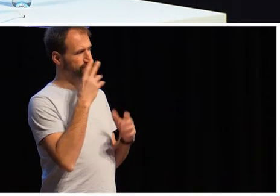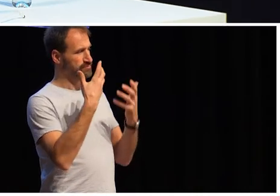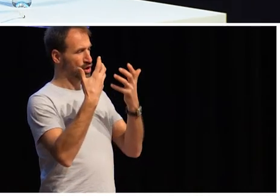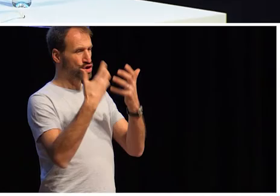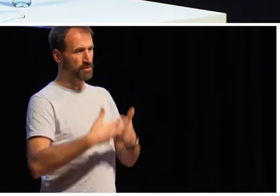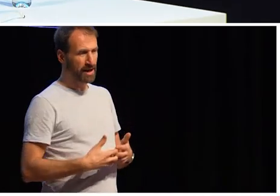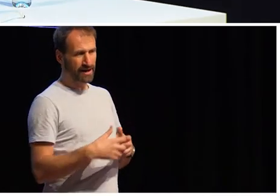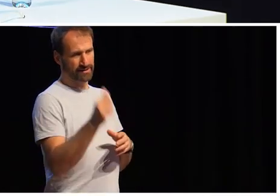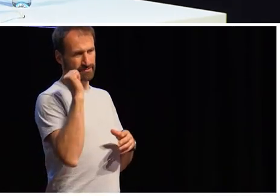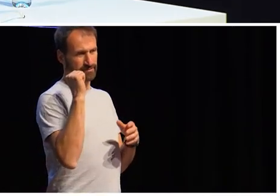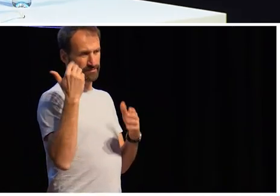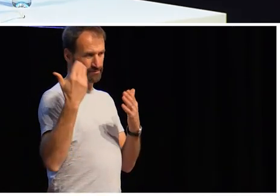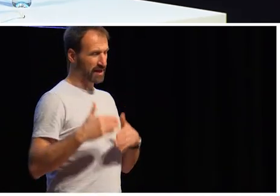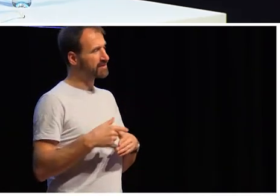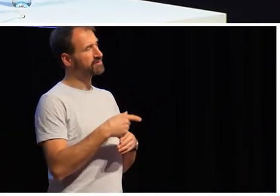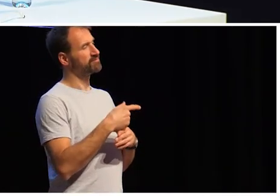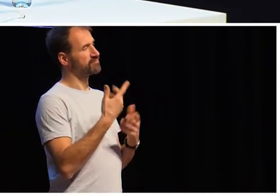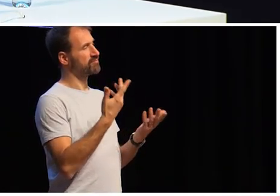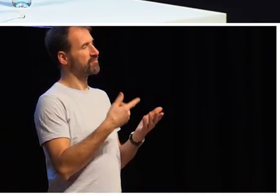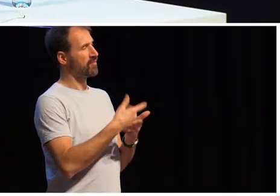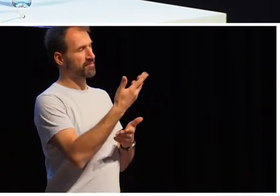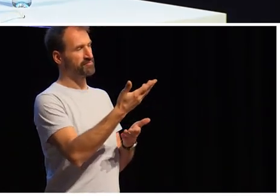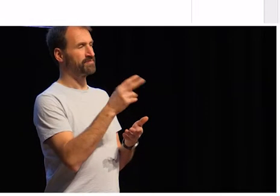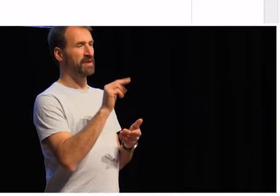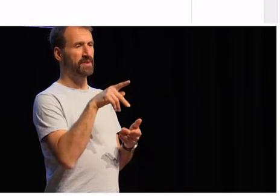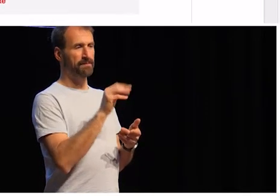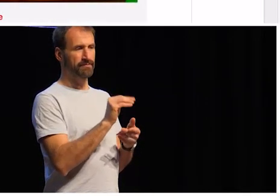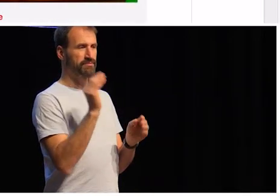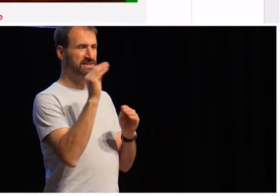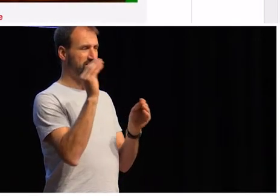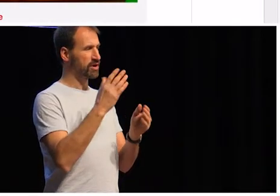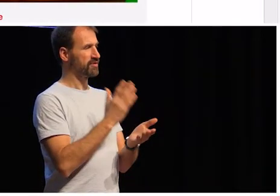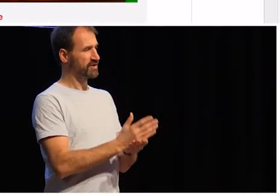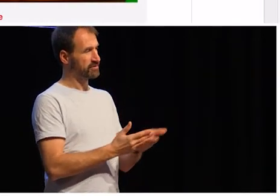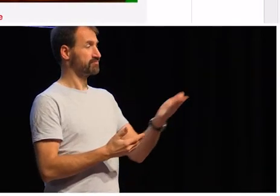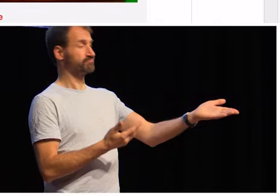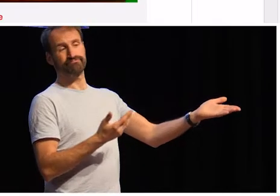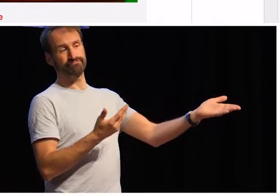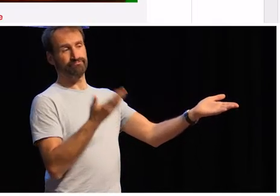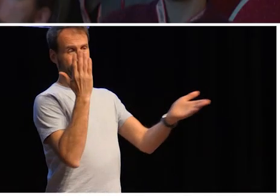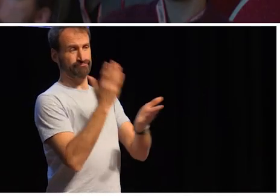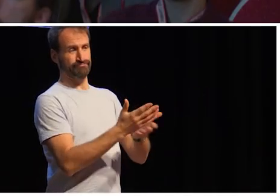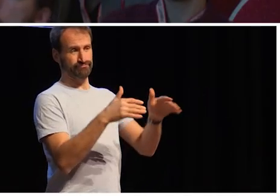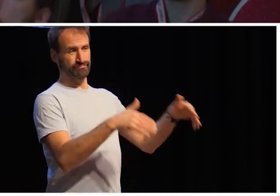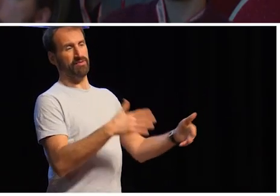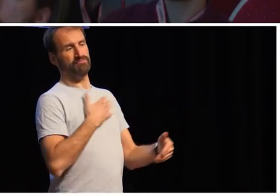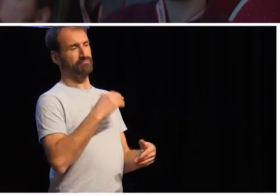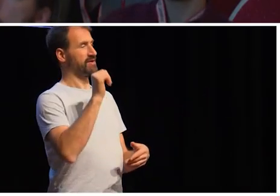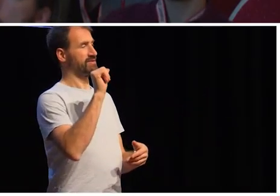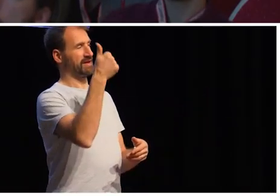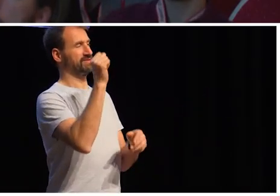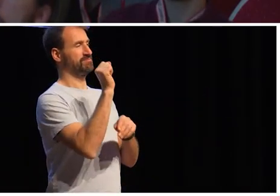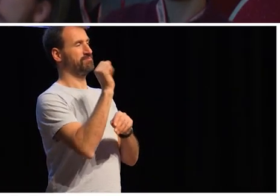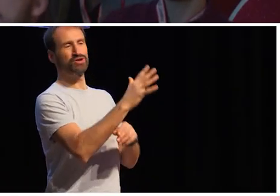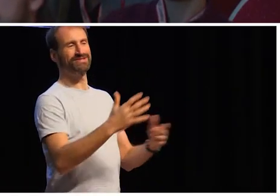npm install already and now here you are here you go here we go and i have my first post